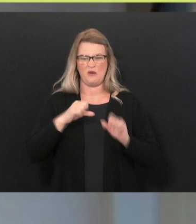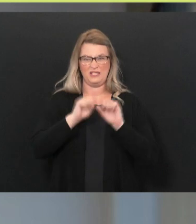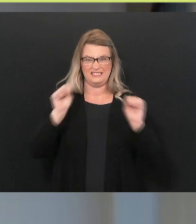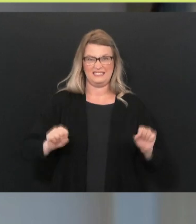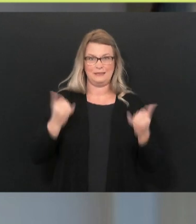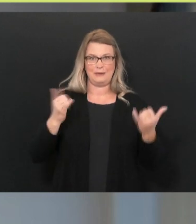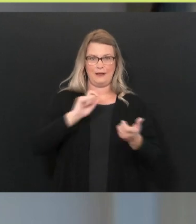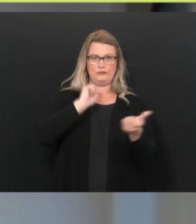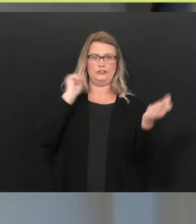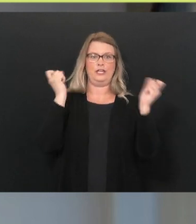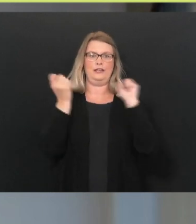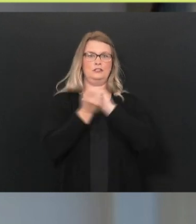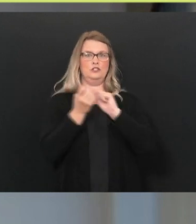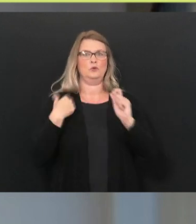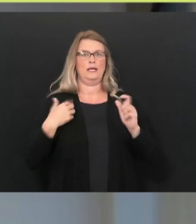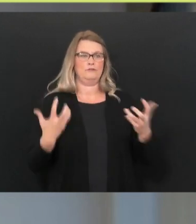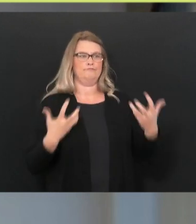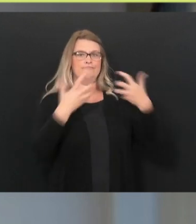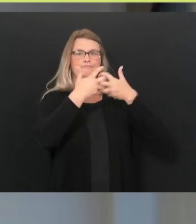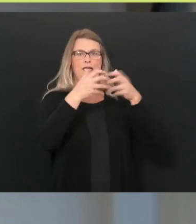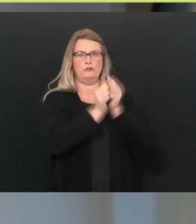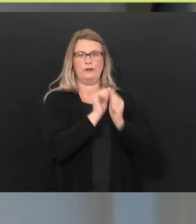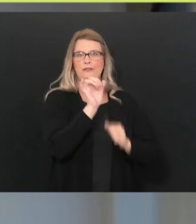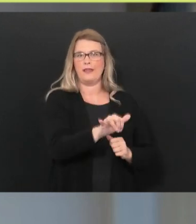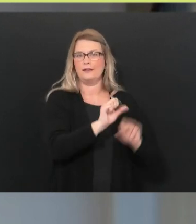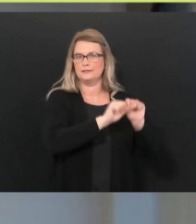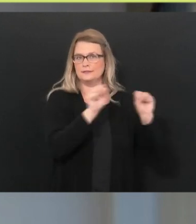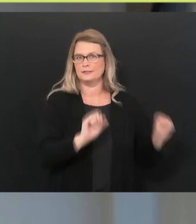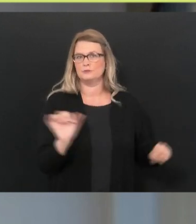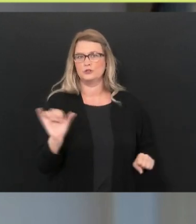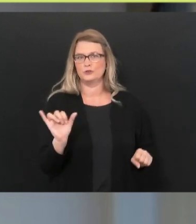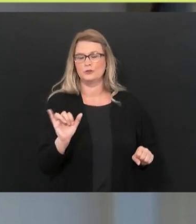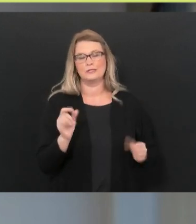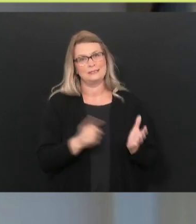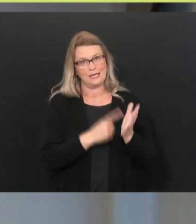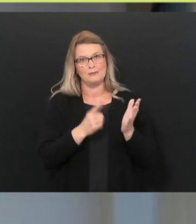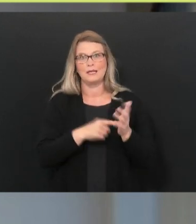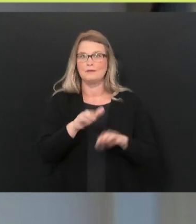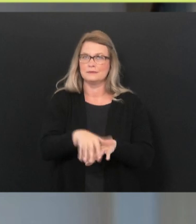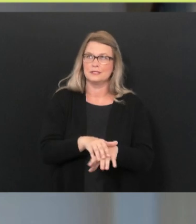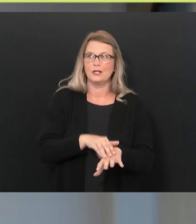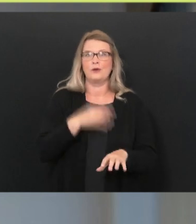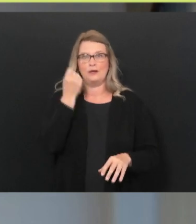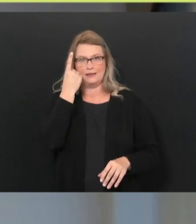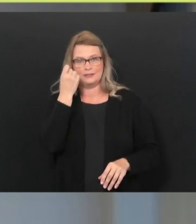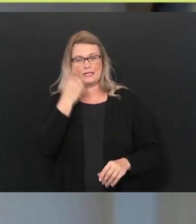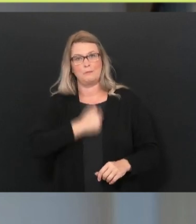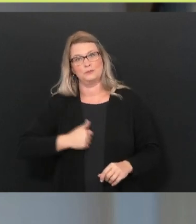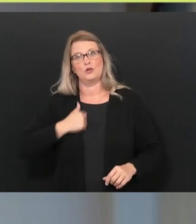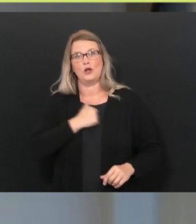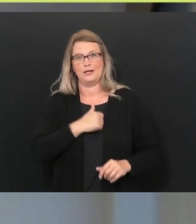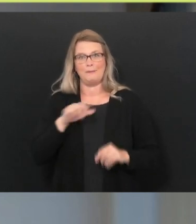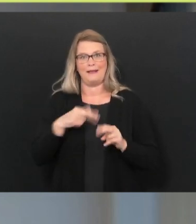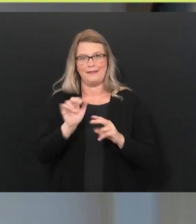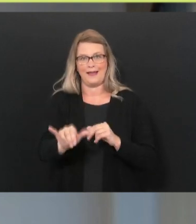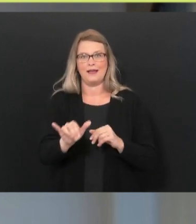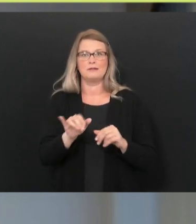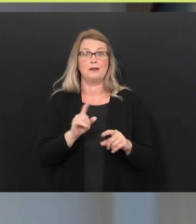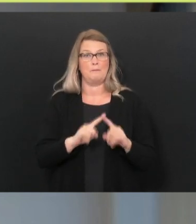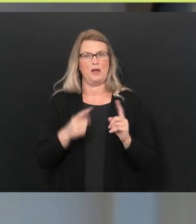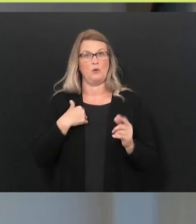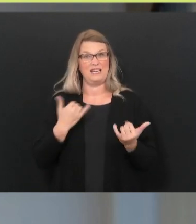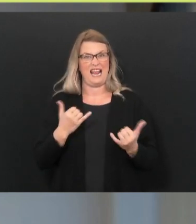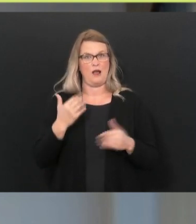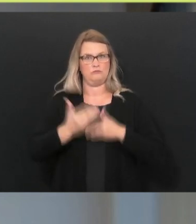to move and change the system with us, and sometimes that's a little slow. We apologize for that, but we are moving that very quickly